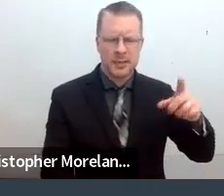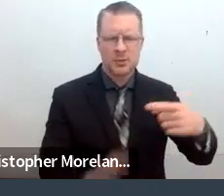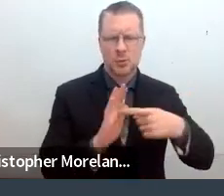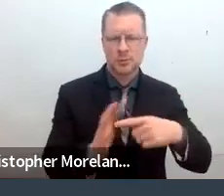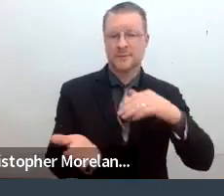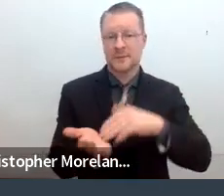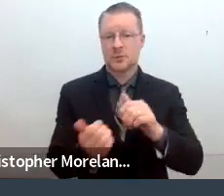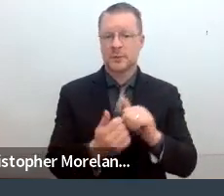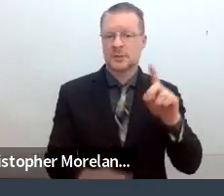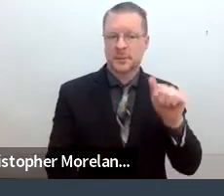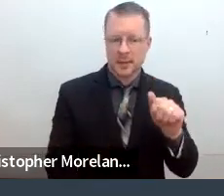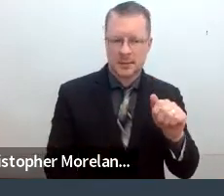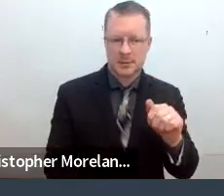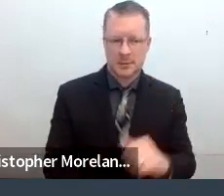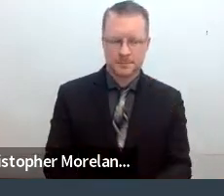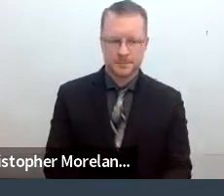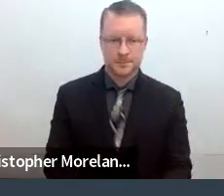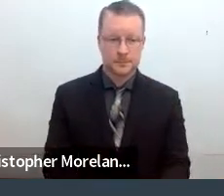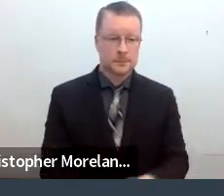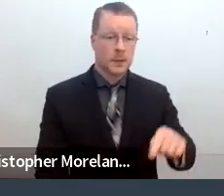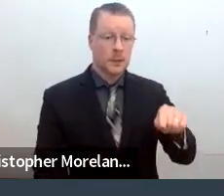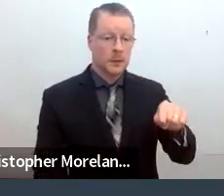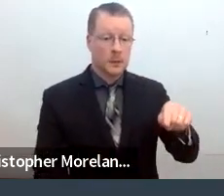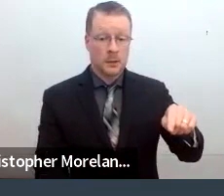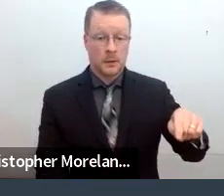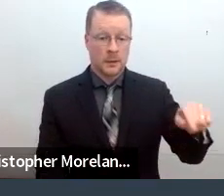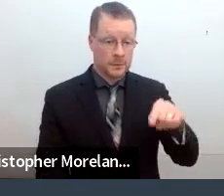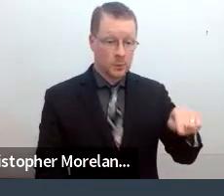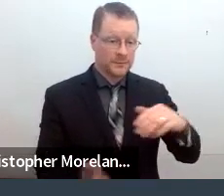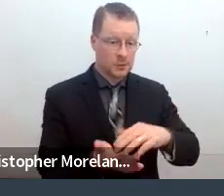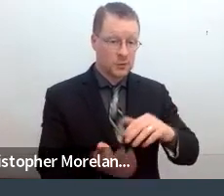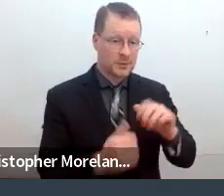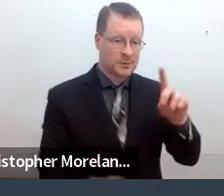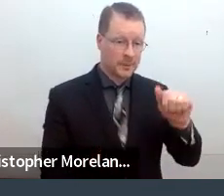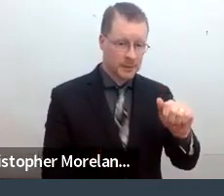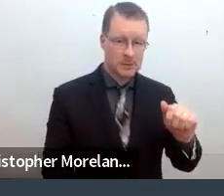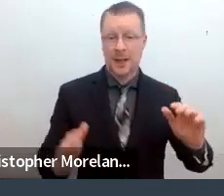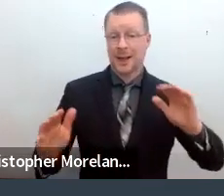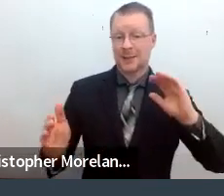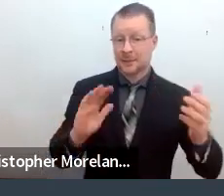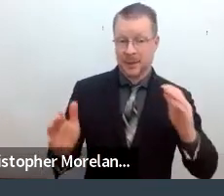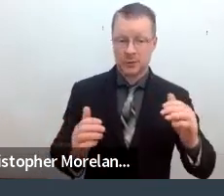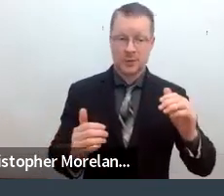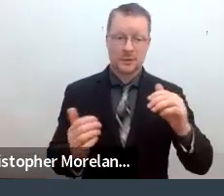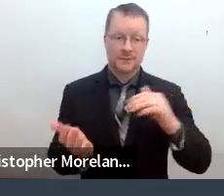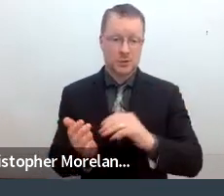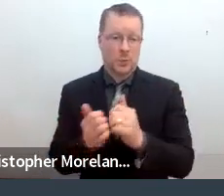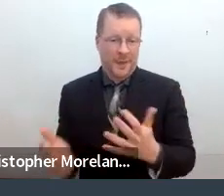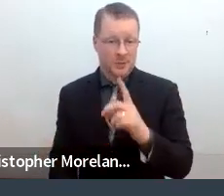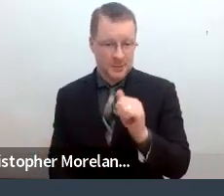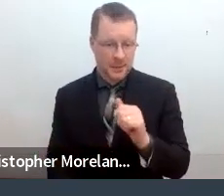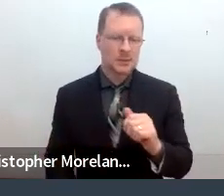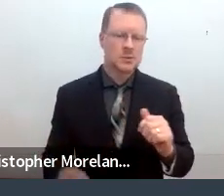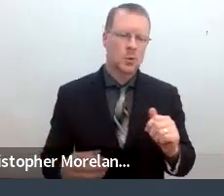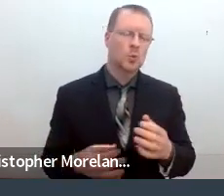Here I'm using the acronym PWD to represent physicians with disabilities. So physicians with disabilities,